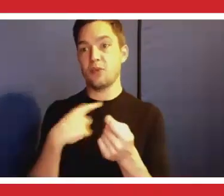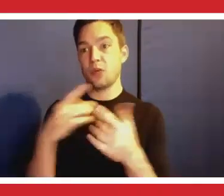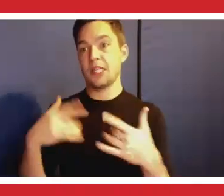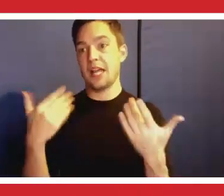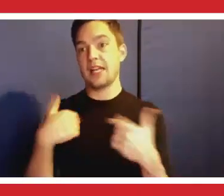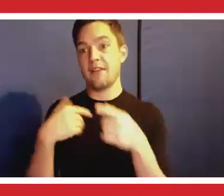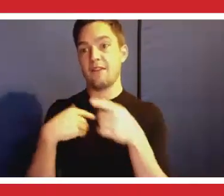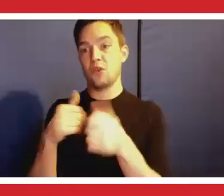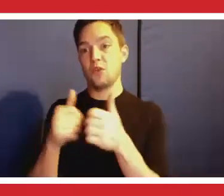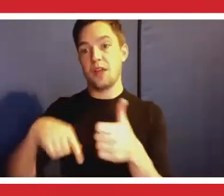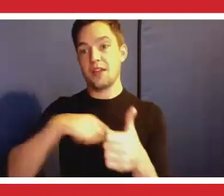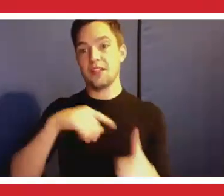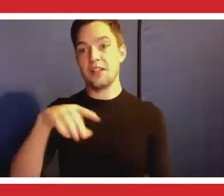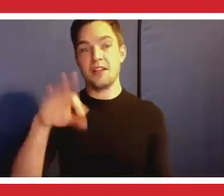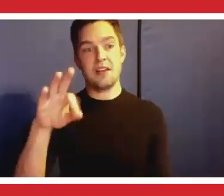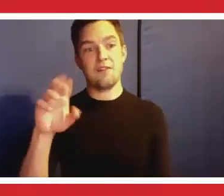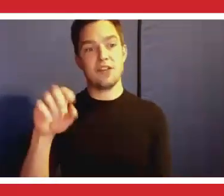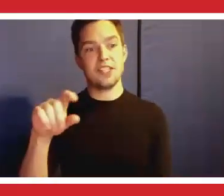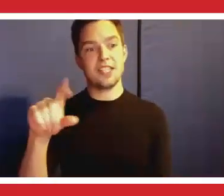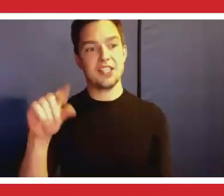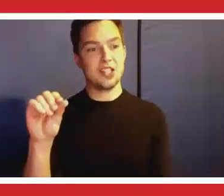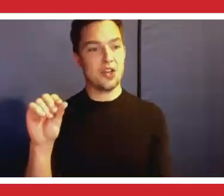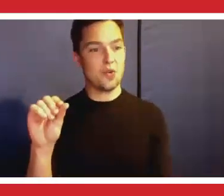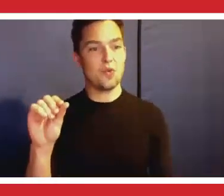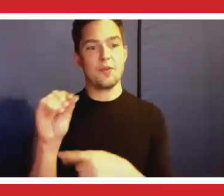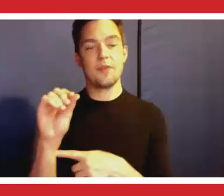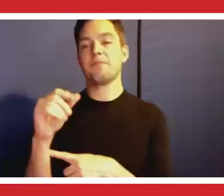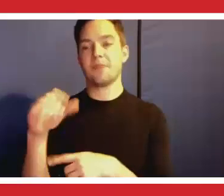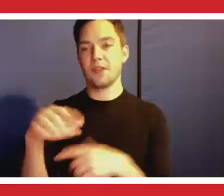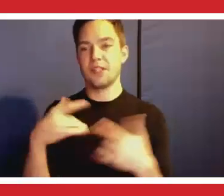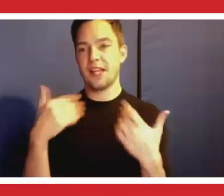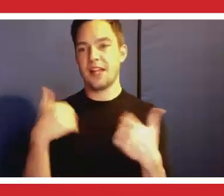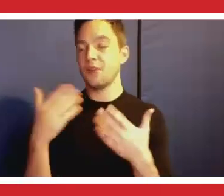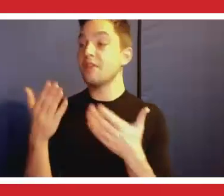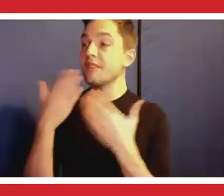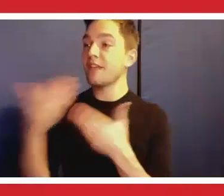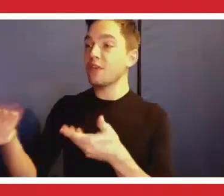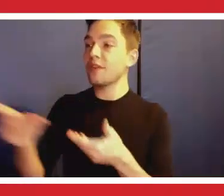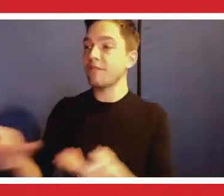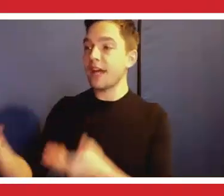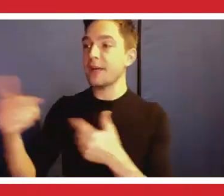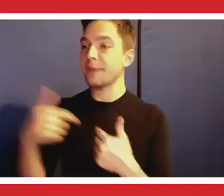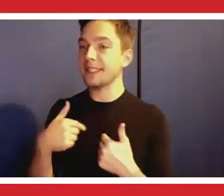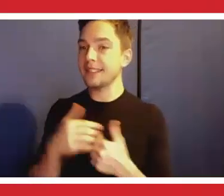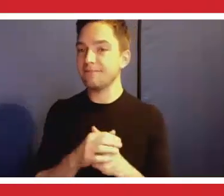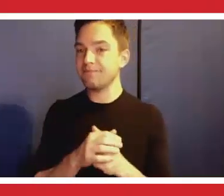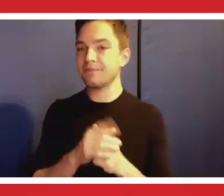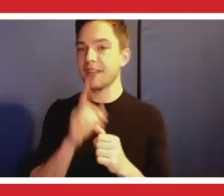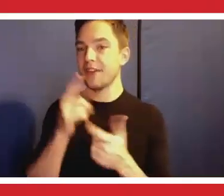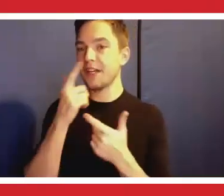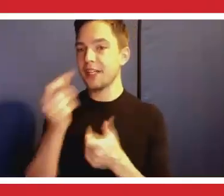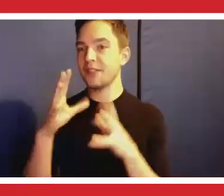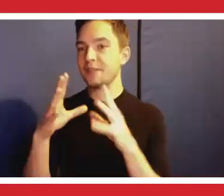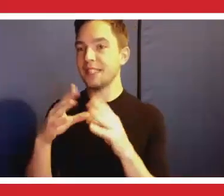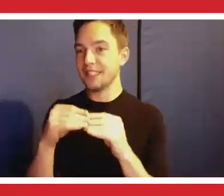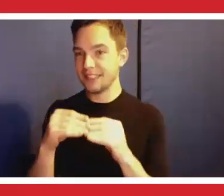us, Vincenzo. Thank you for joining us today. Thank you for inviting me. This very interesting meeting. We've